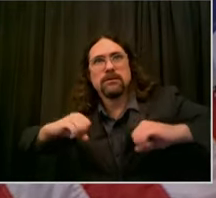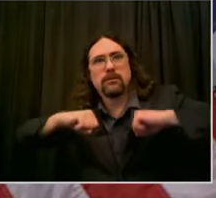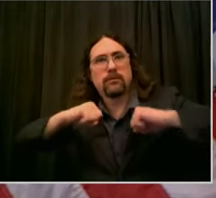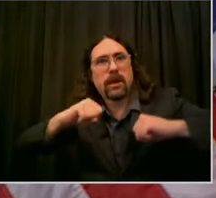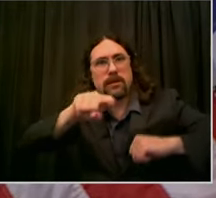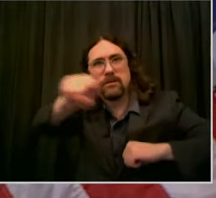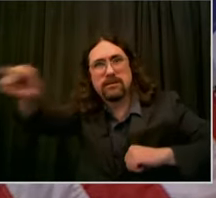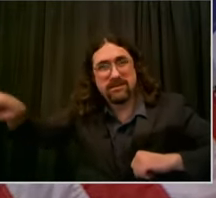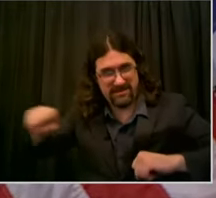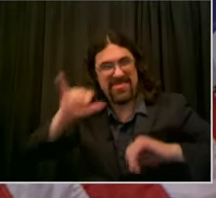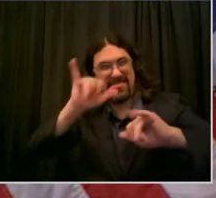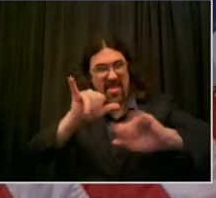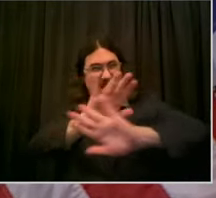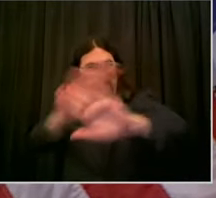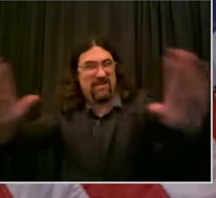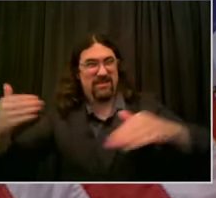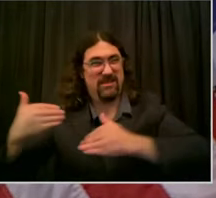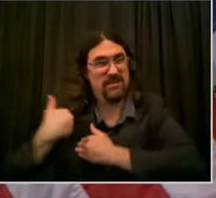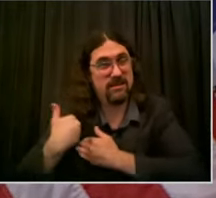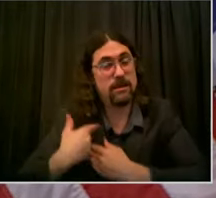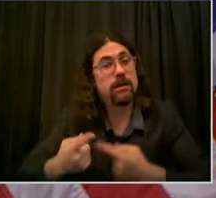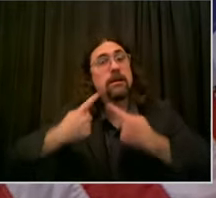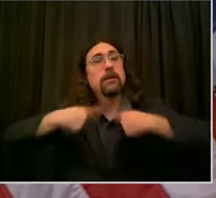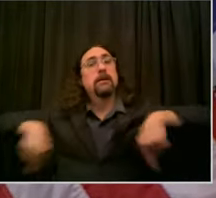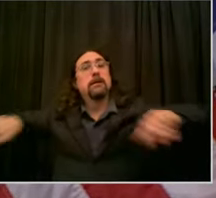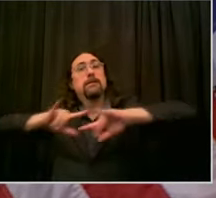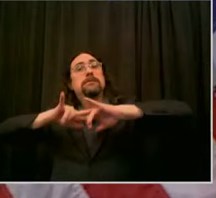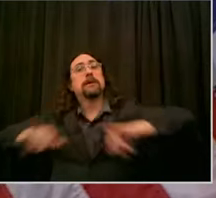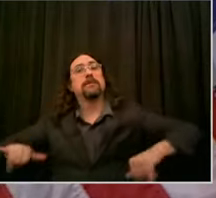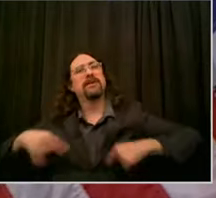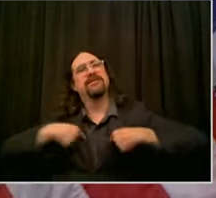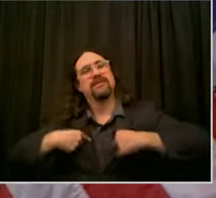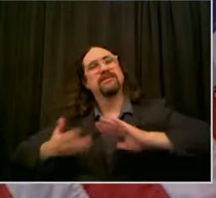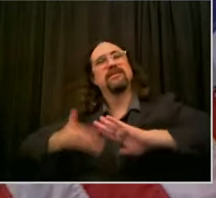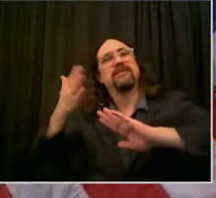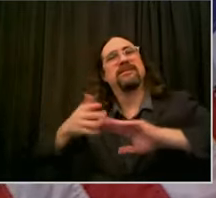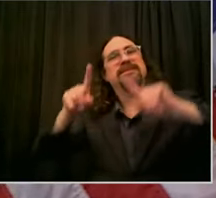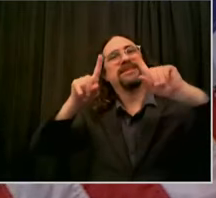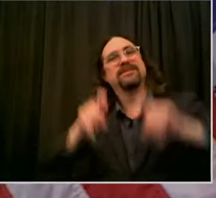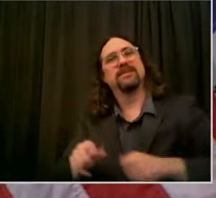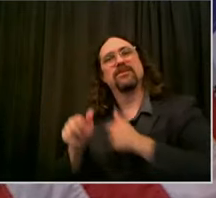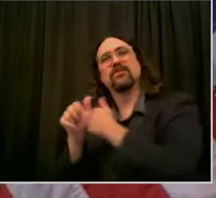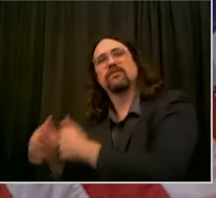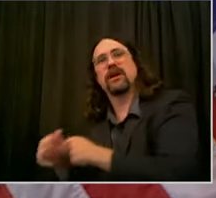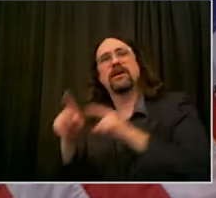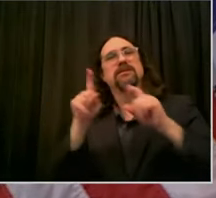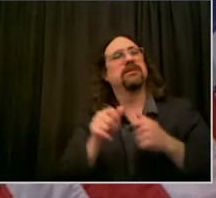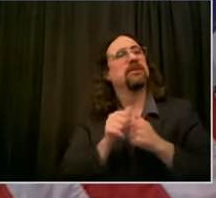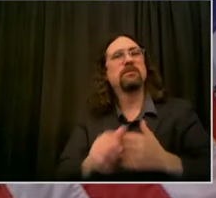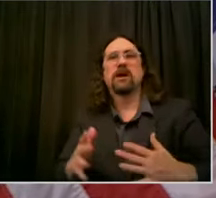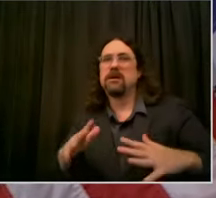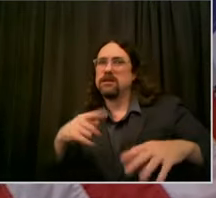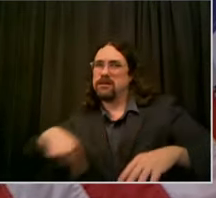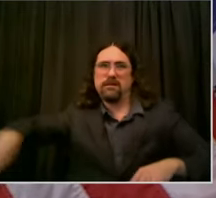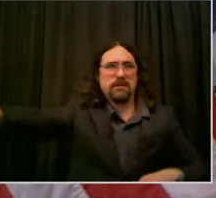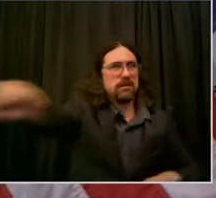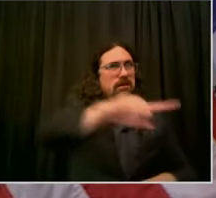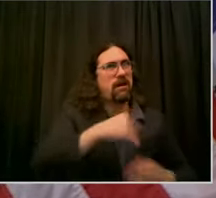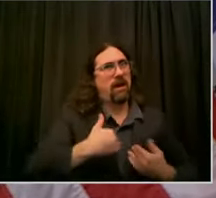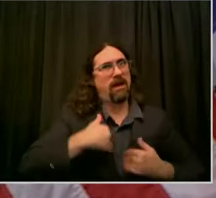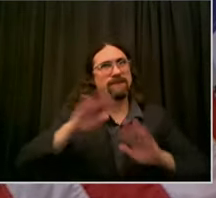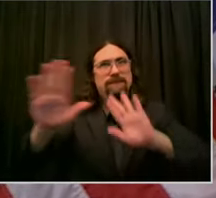will go back and look at the recommendations from last February and where we stand. I don't have that at my